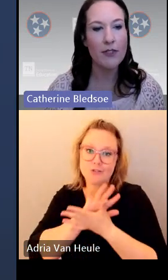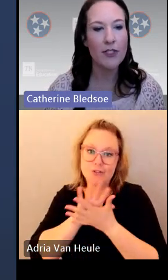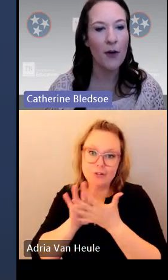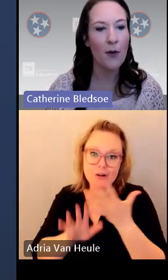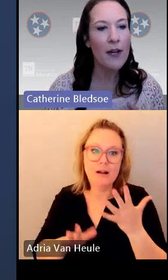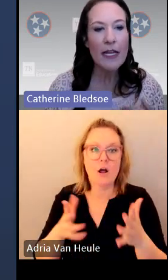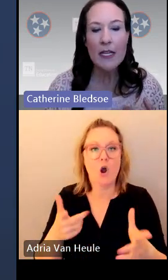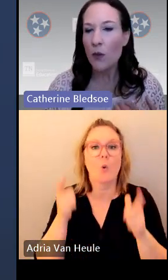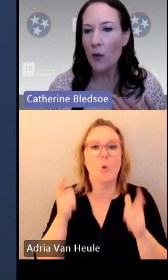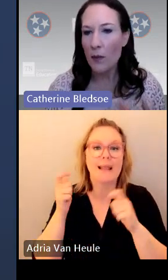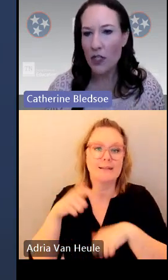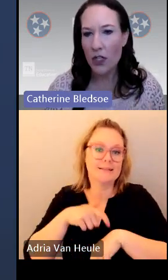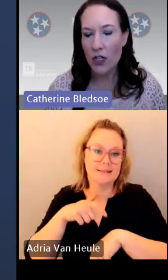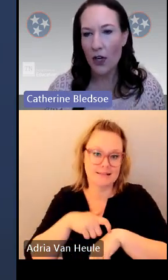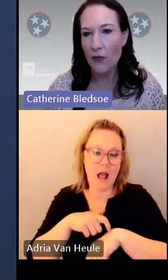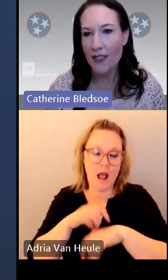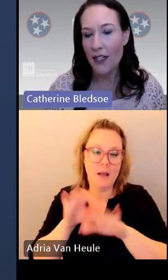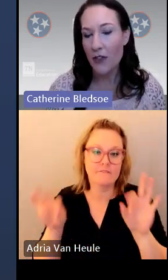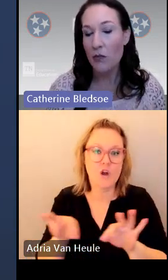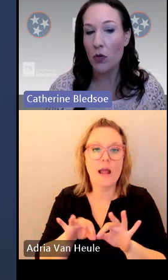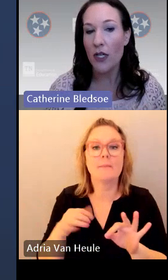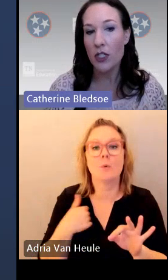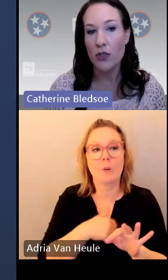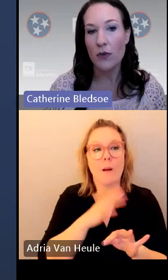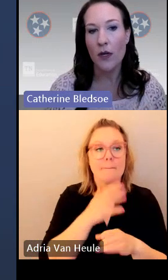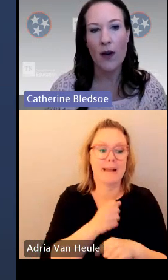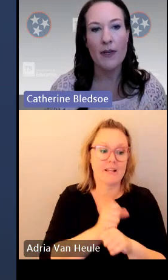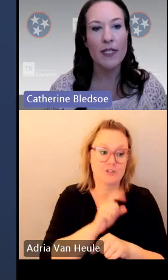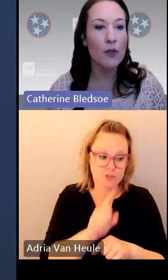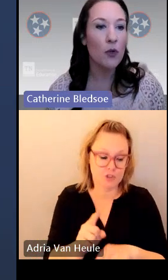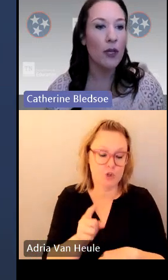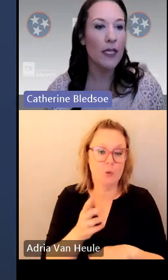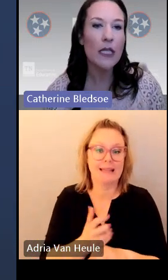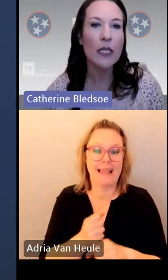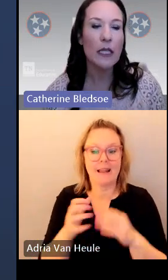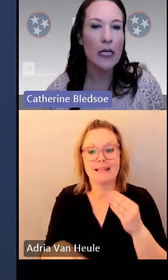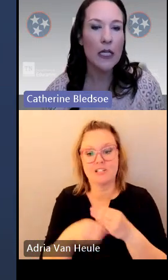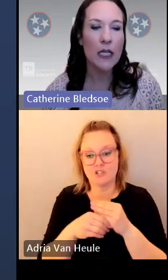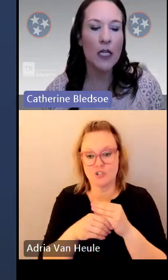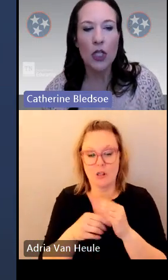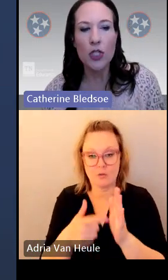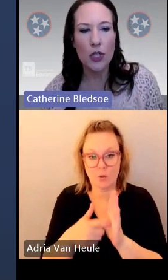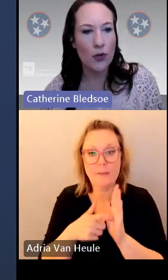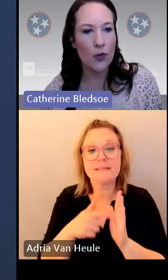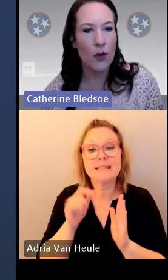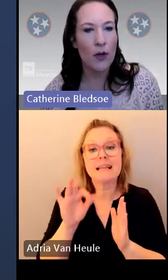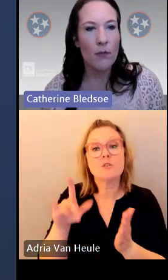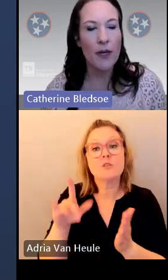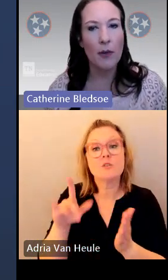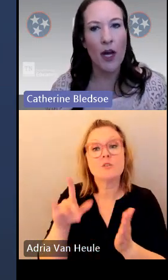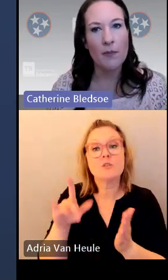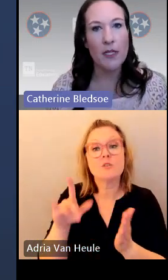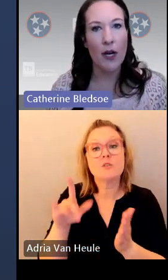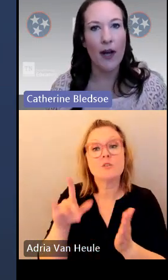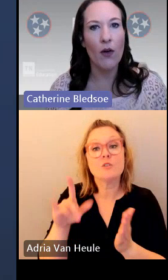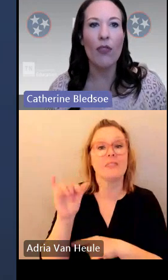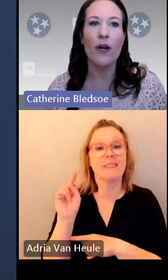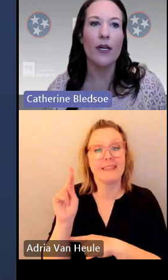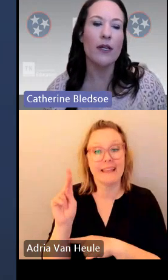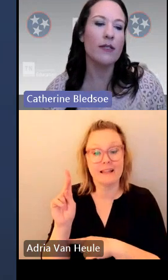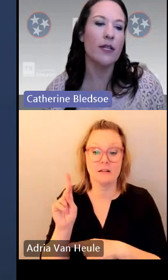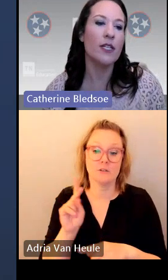time frame. So we will make sure, hopefully, to get you some more additional requirements. If you clicked the link to be able to opt in